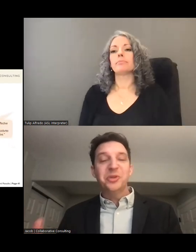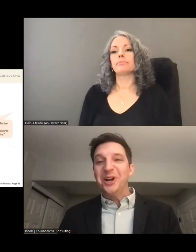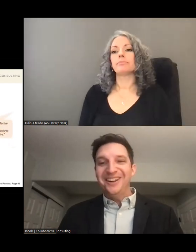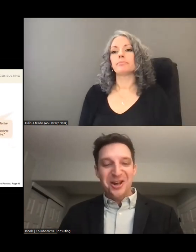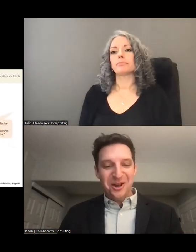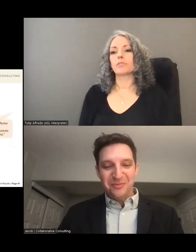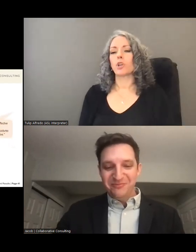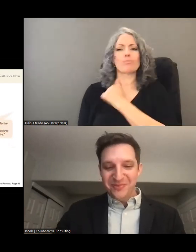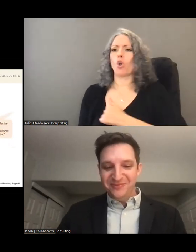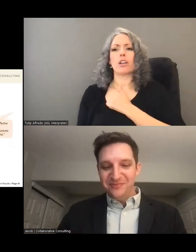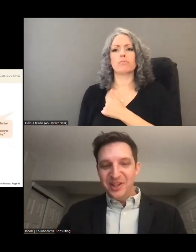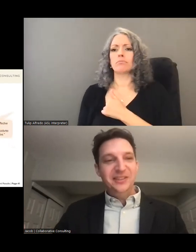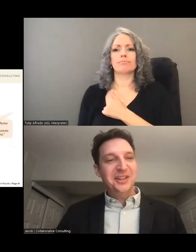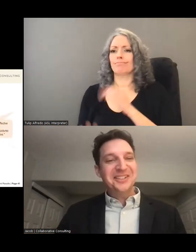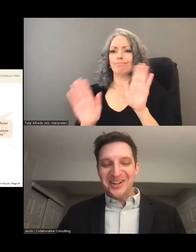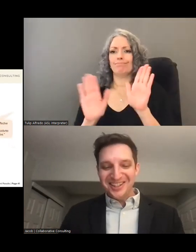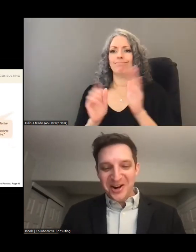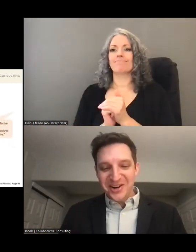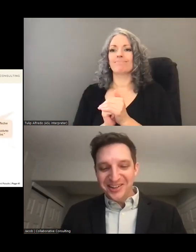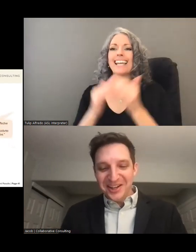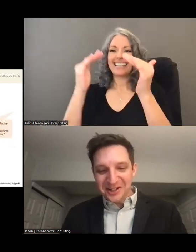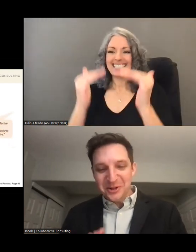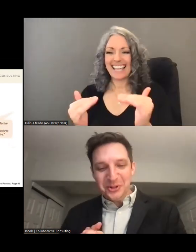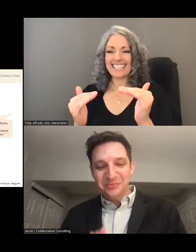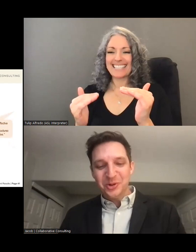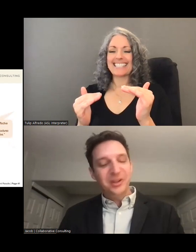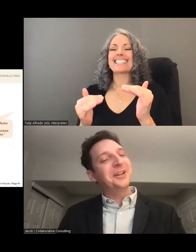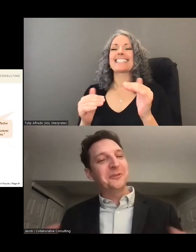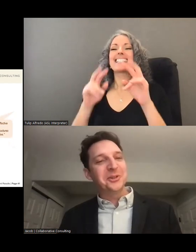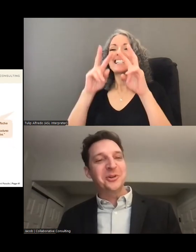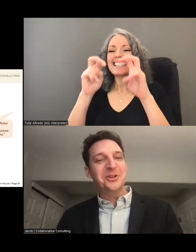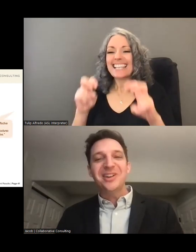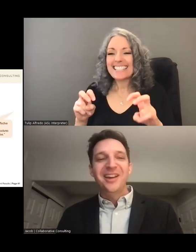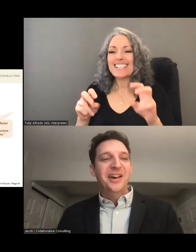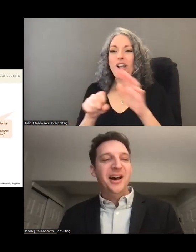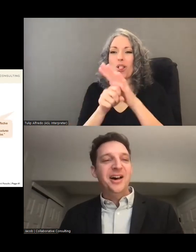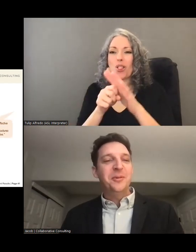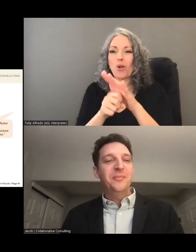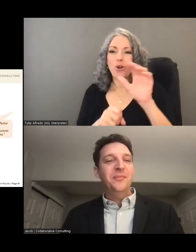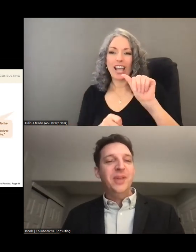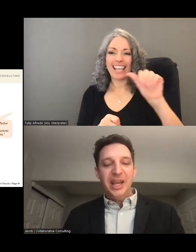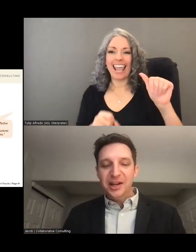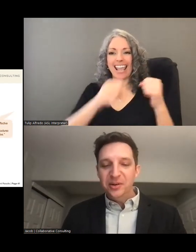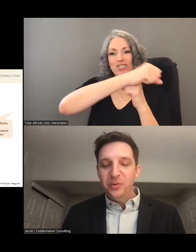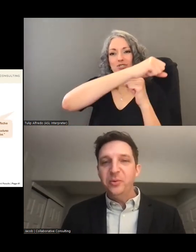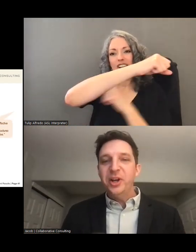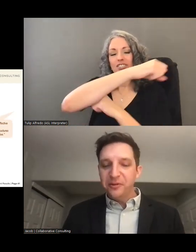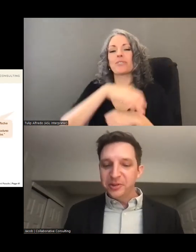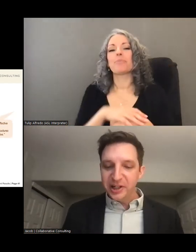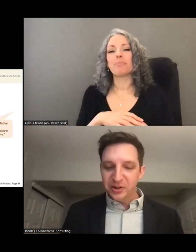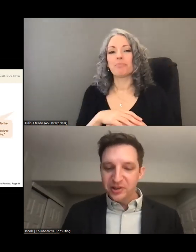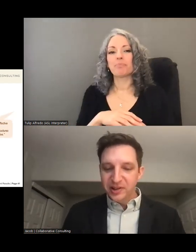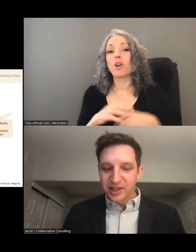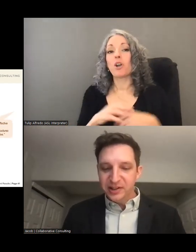Oh, I'm sorry. The next area is around assessing local AAA governance structures. And what we